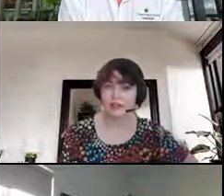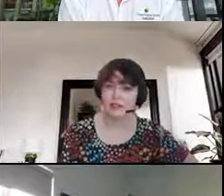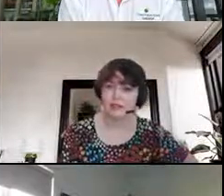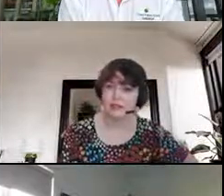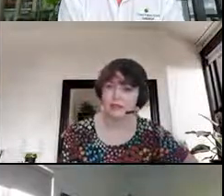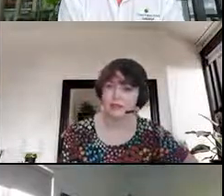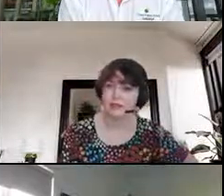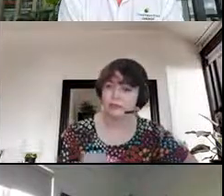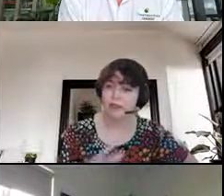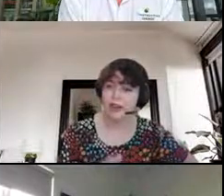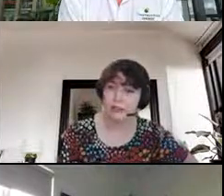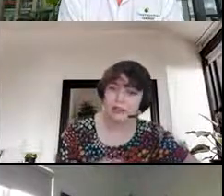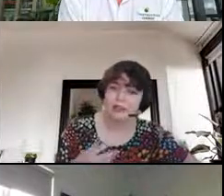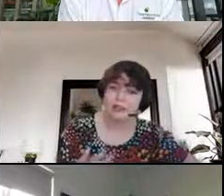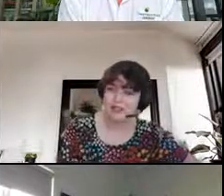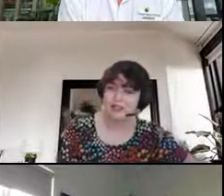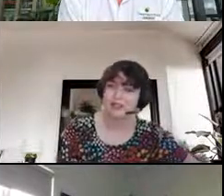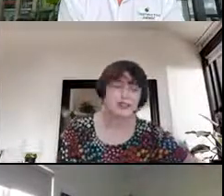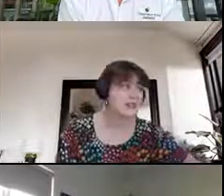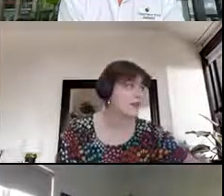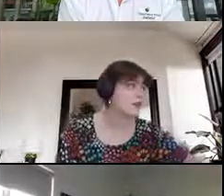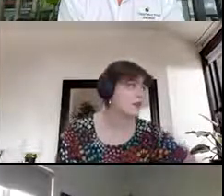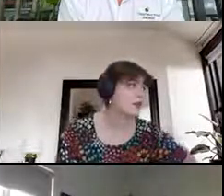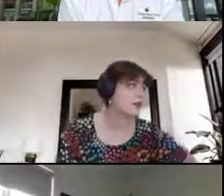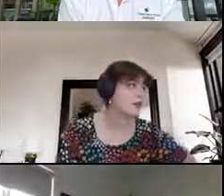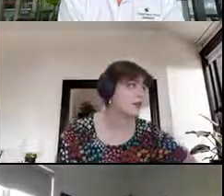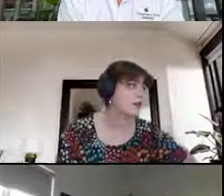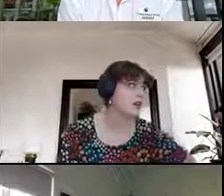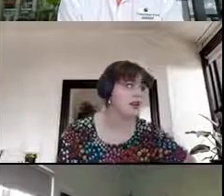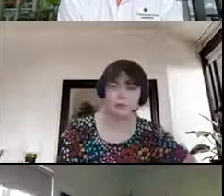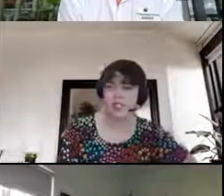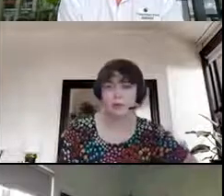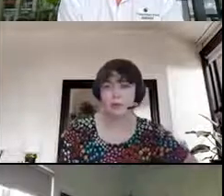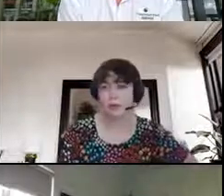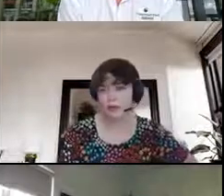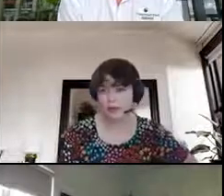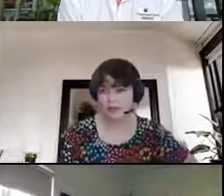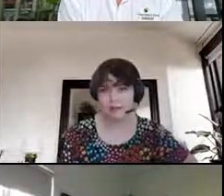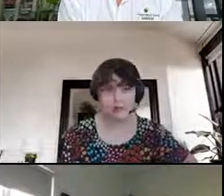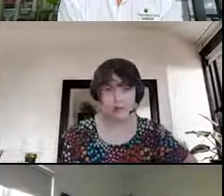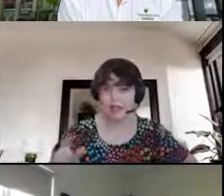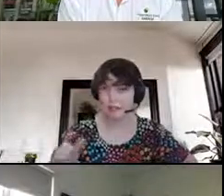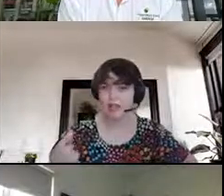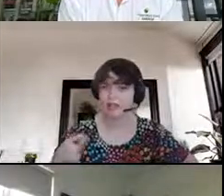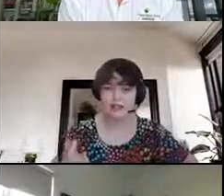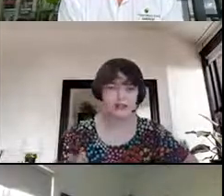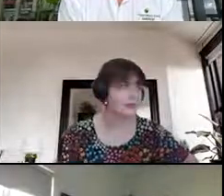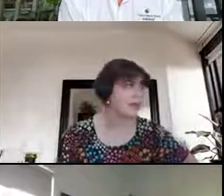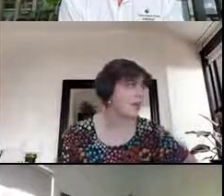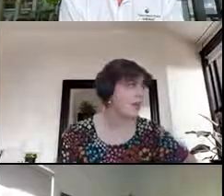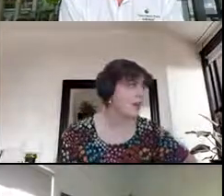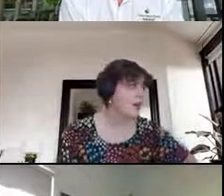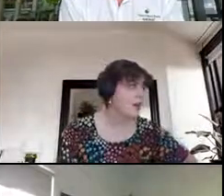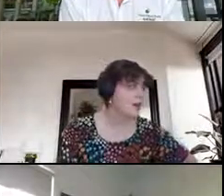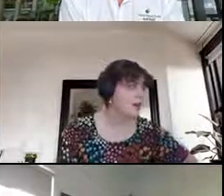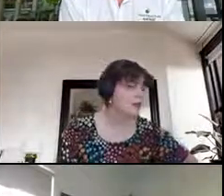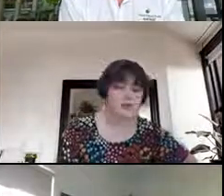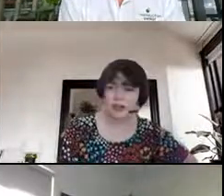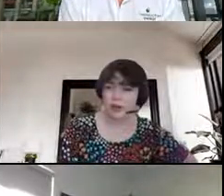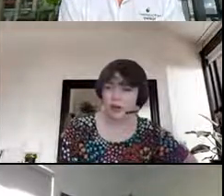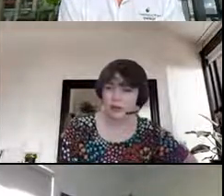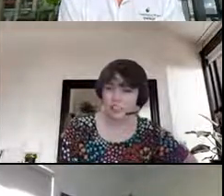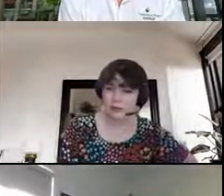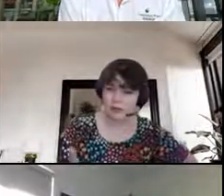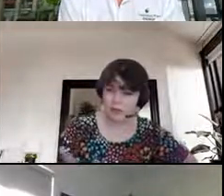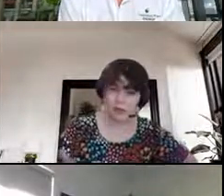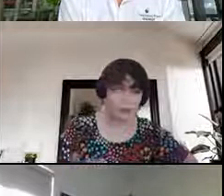microgrids designed to improve reliability, resilience in the network, through to much smaller ones about peer-to-peer effectively. We've